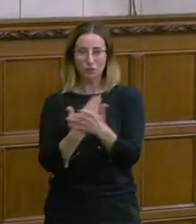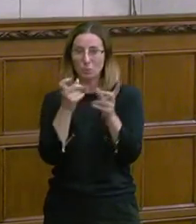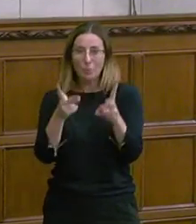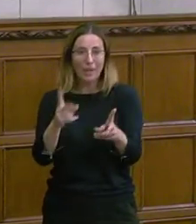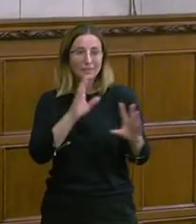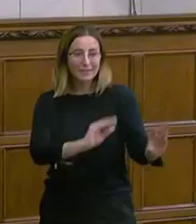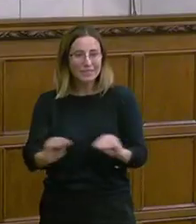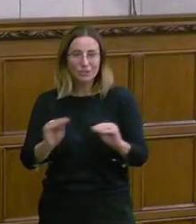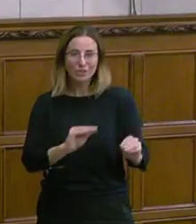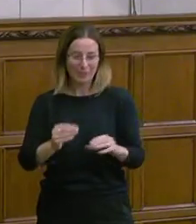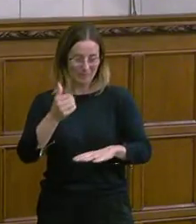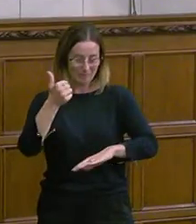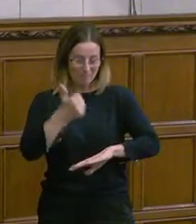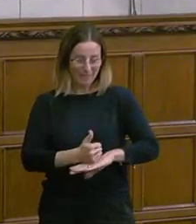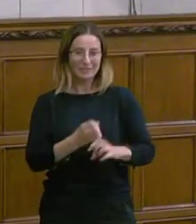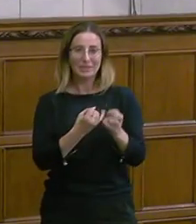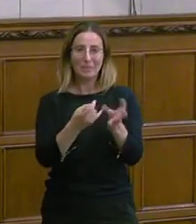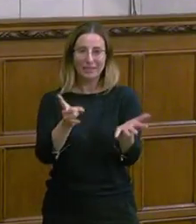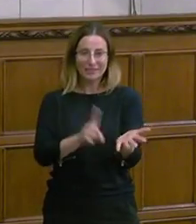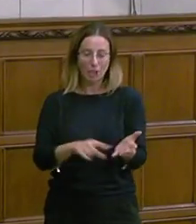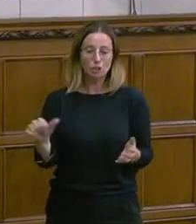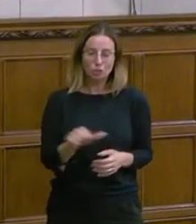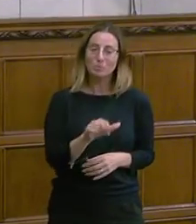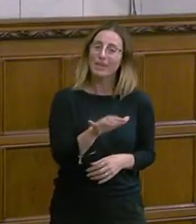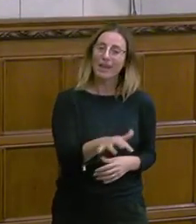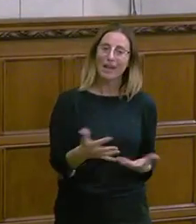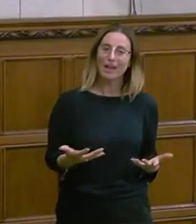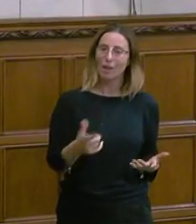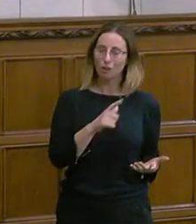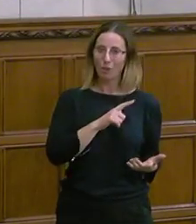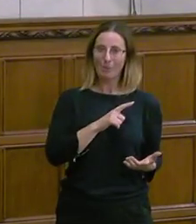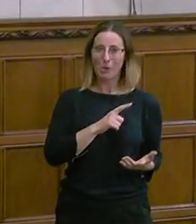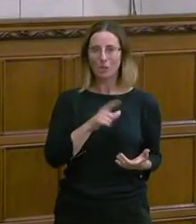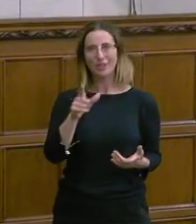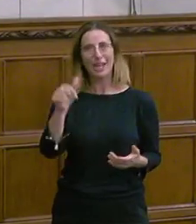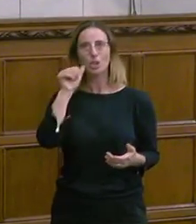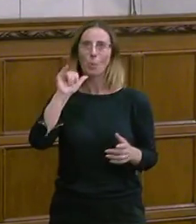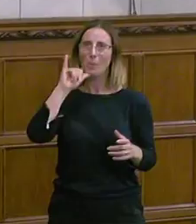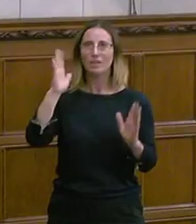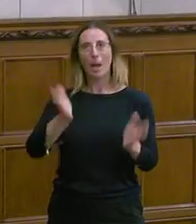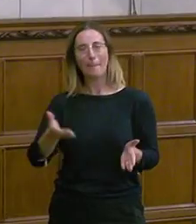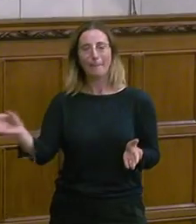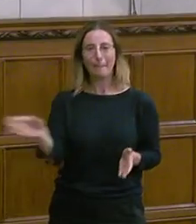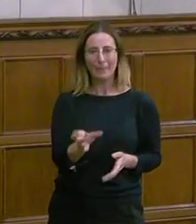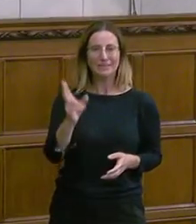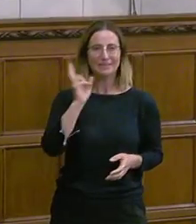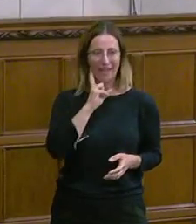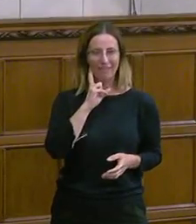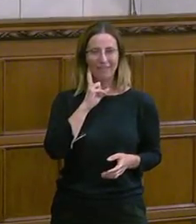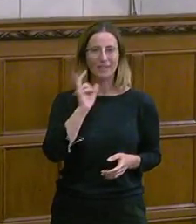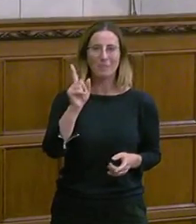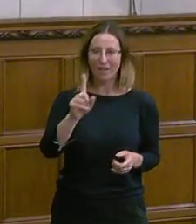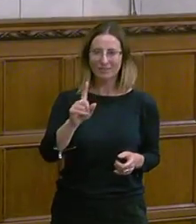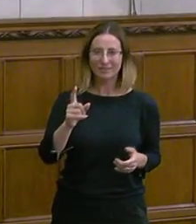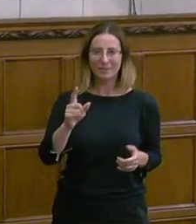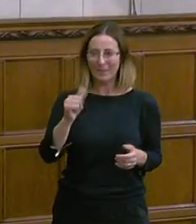That basic British Sign Language is there, not because they're going to have pupils in their school, but they almost certainly might have later